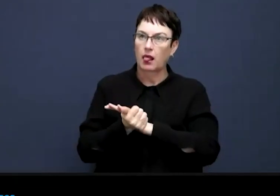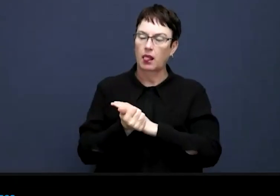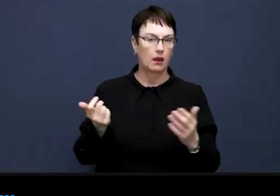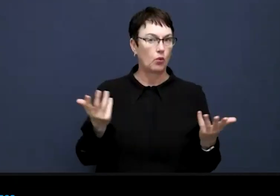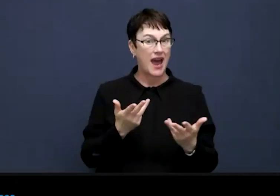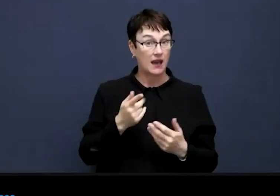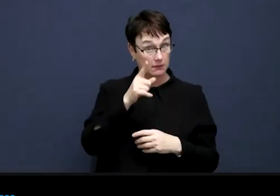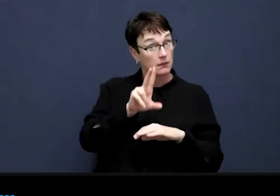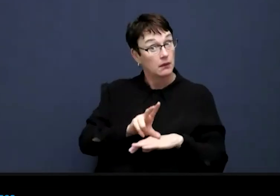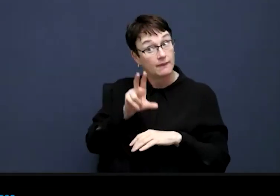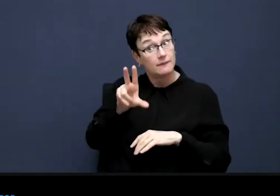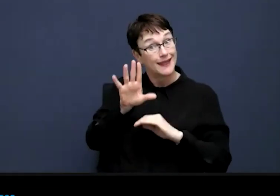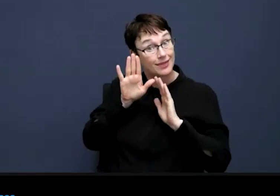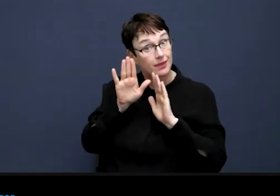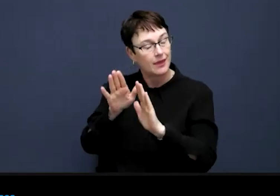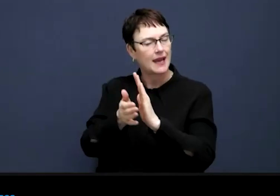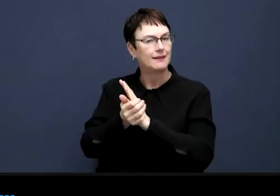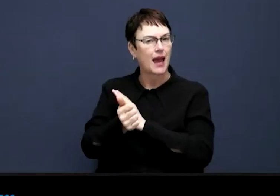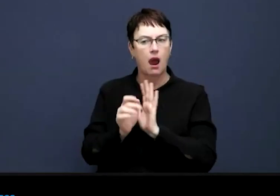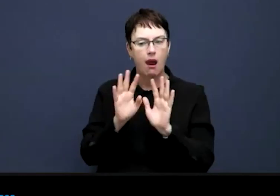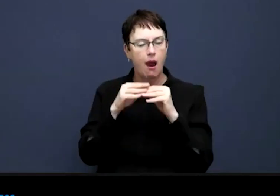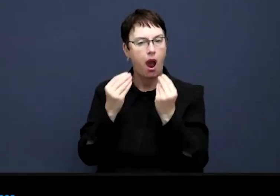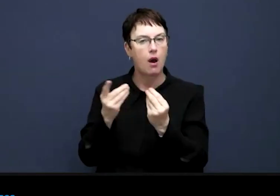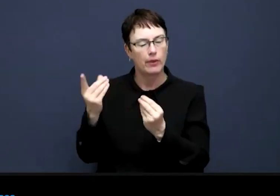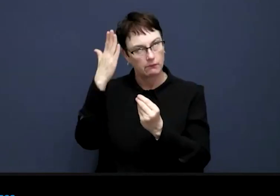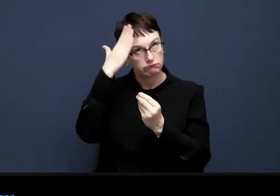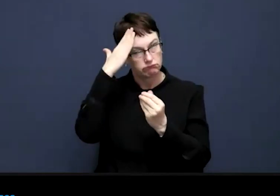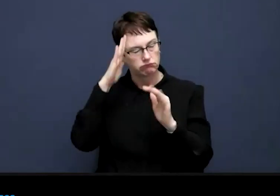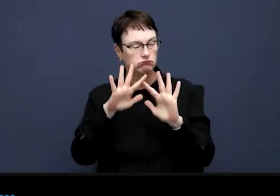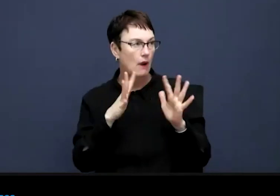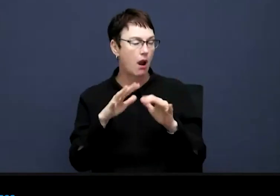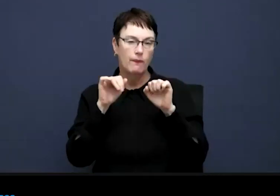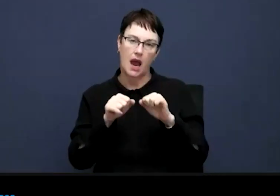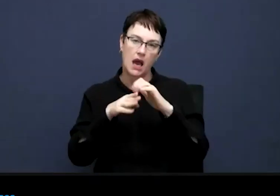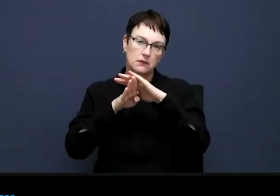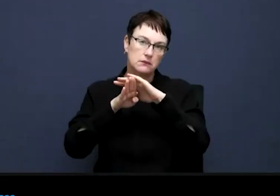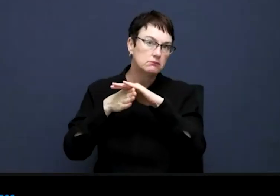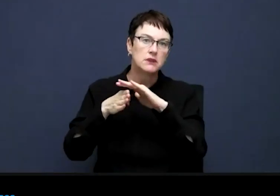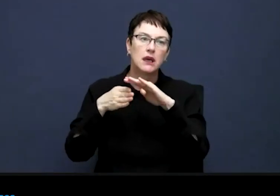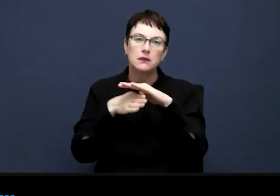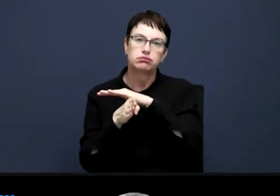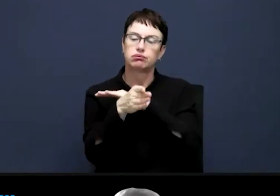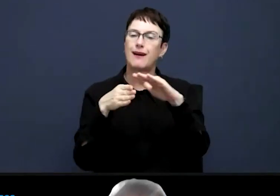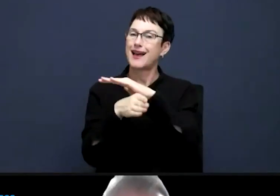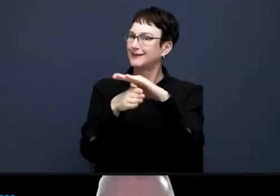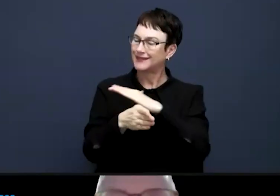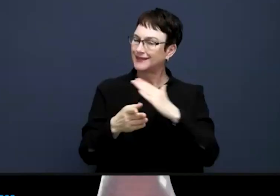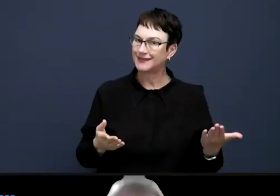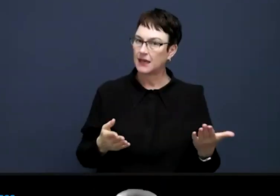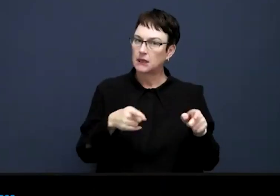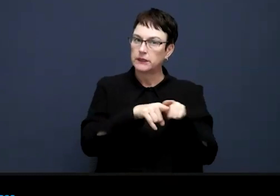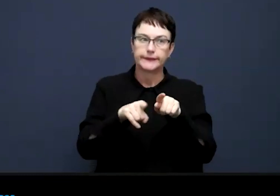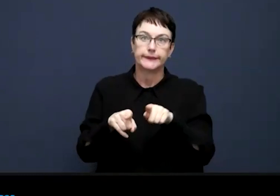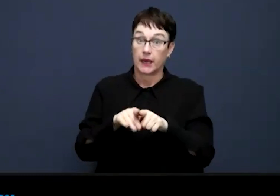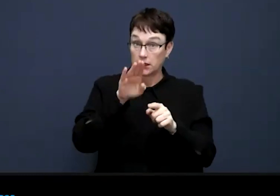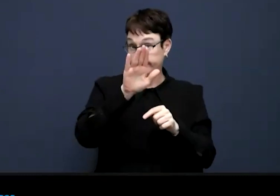disabilities in order to survive with a letter that comes through your physical mailbox? The messaging around the real life lived